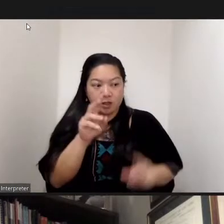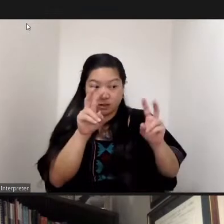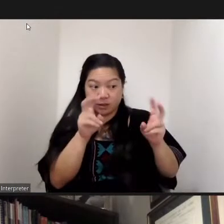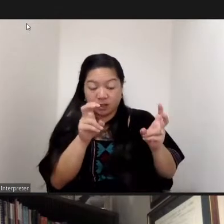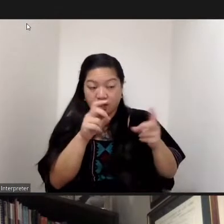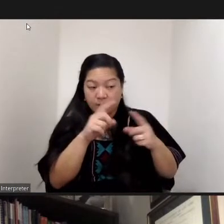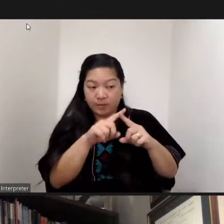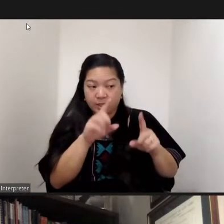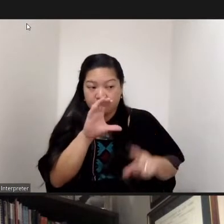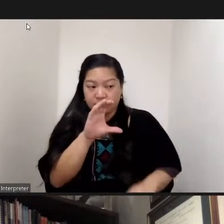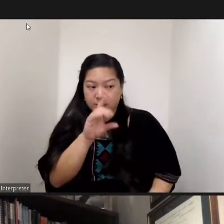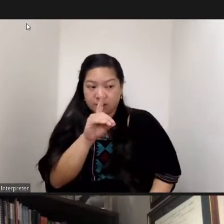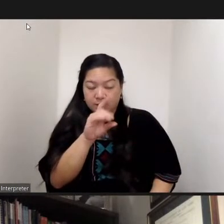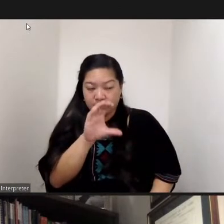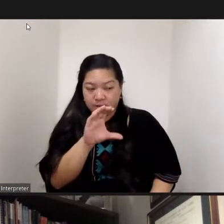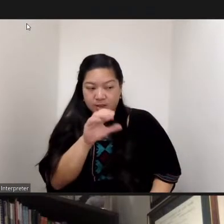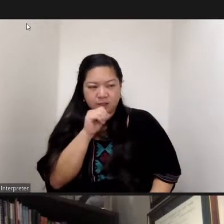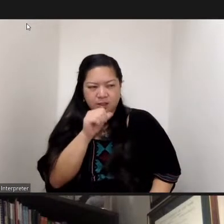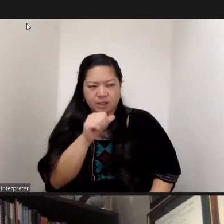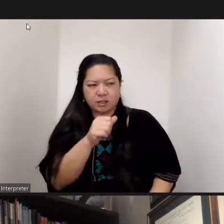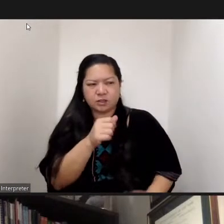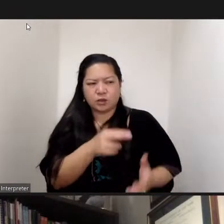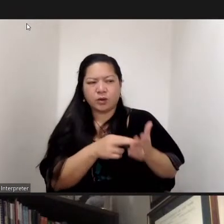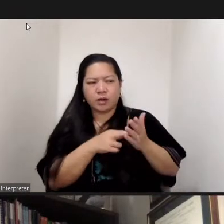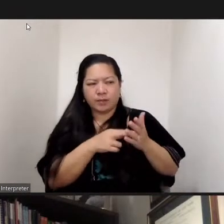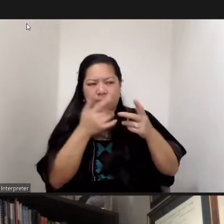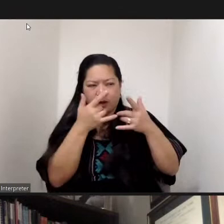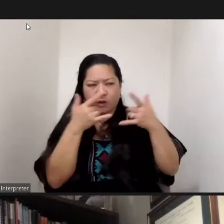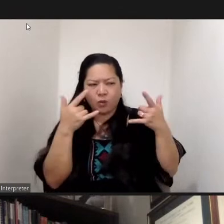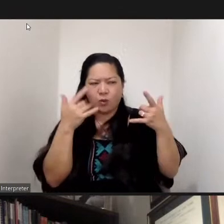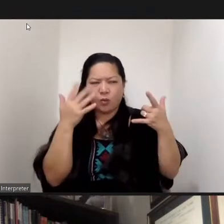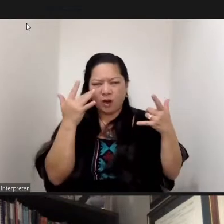mask mandates for everyone at medium. Why are we sticking with the low status?